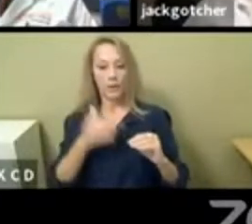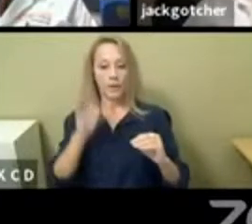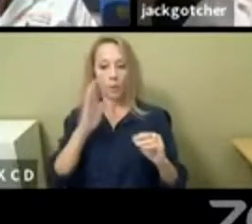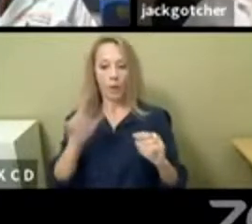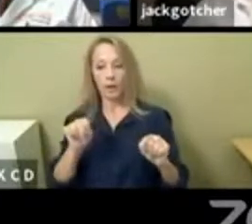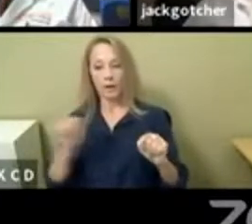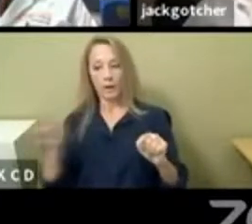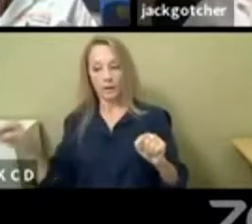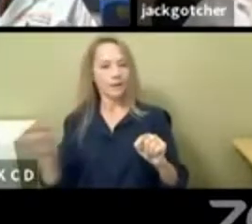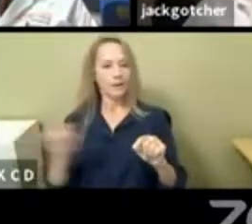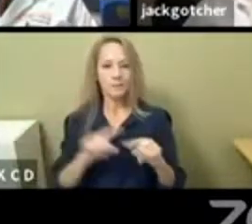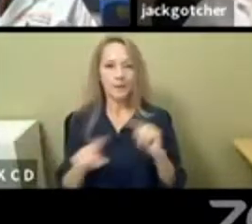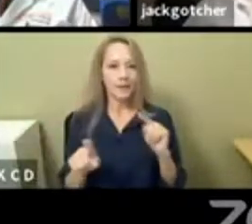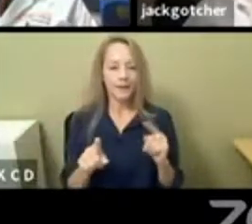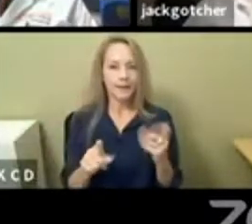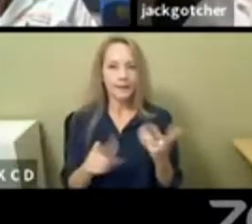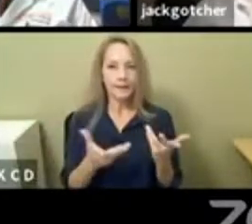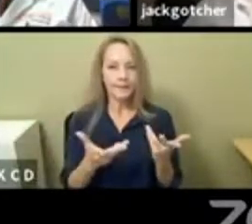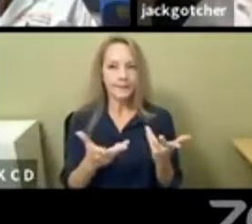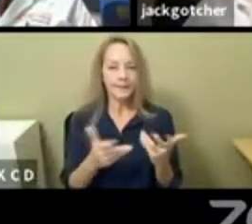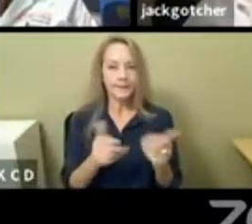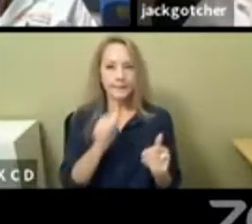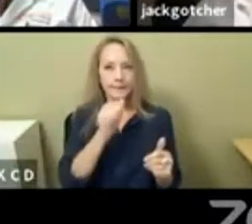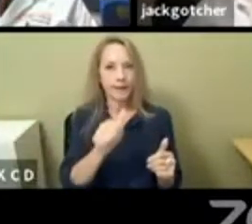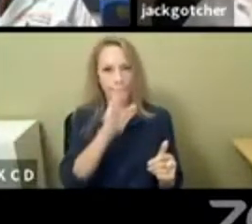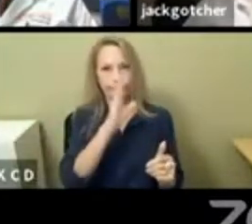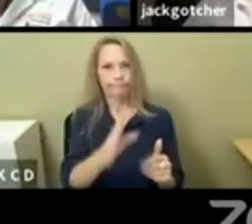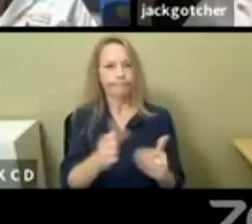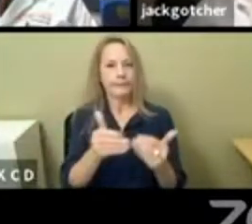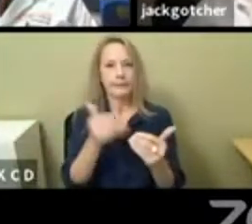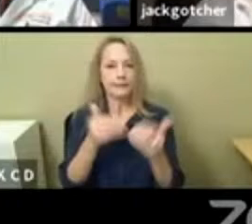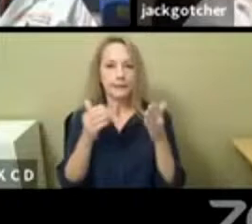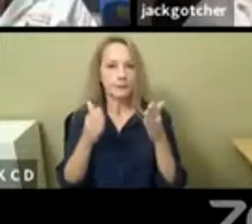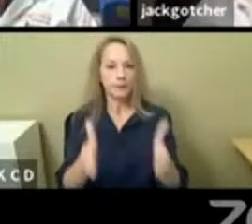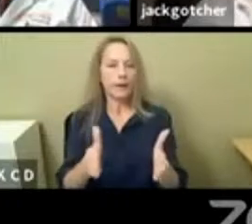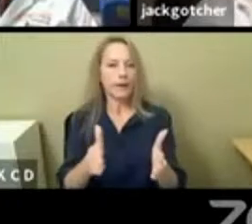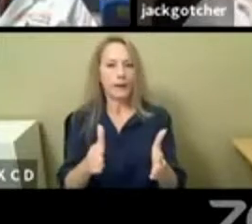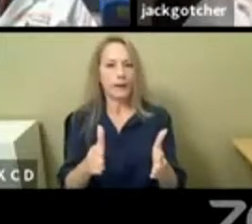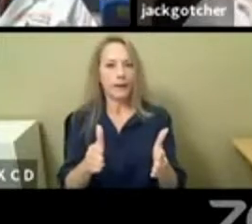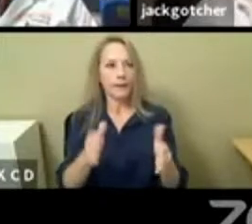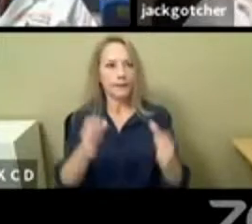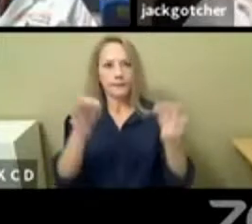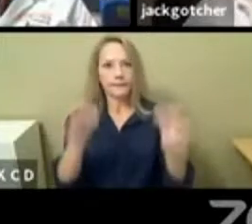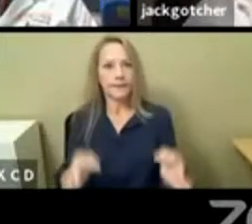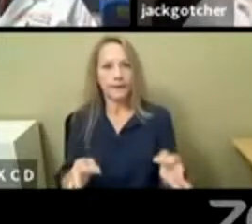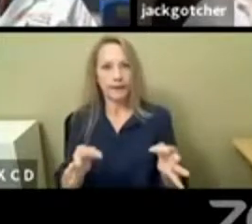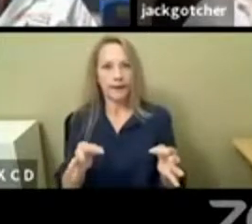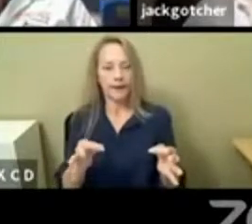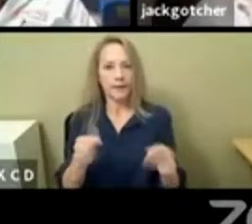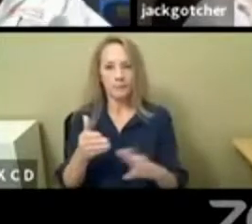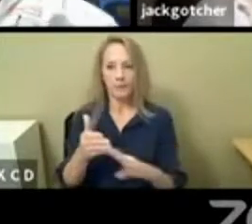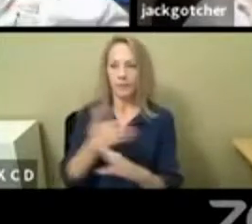not that simple. It's not that straightforward. And I think we're setting ourselves up for,